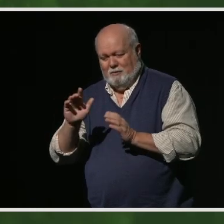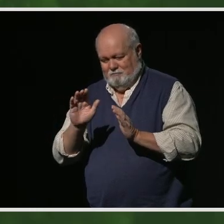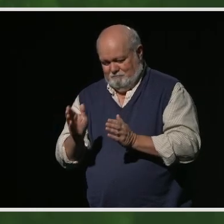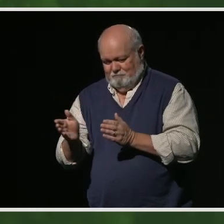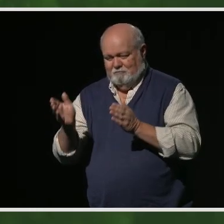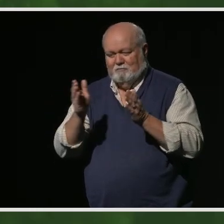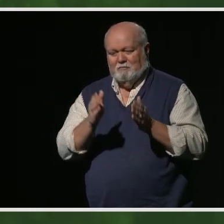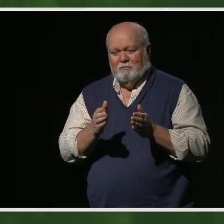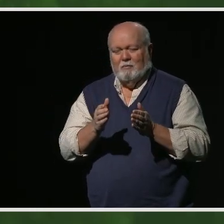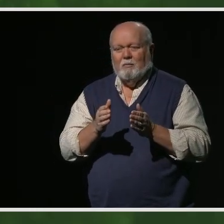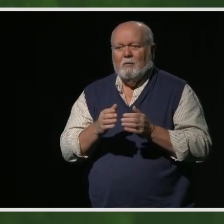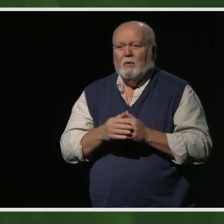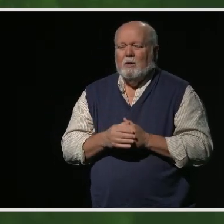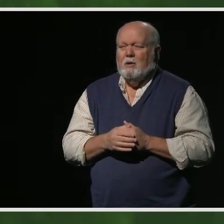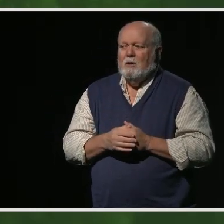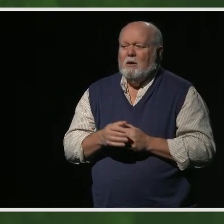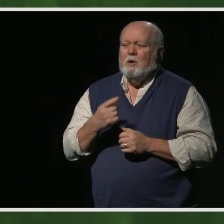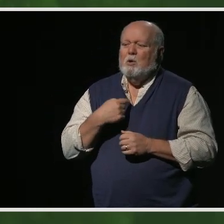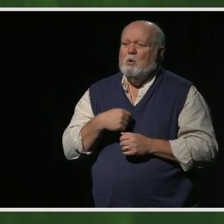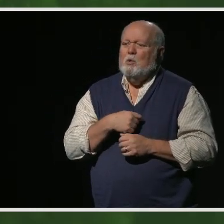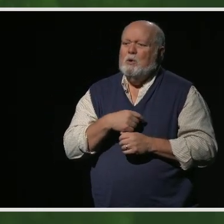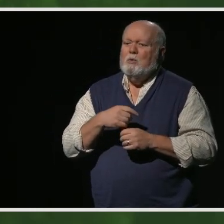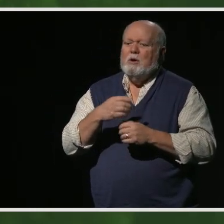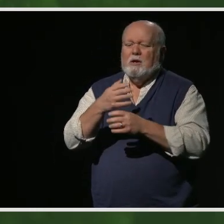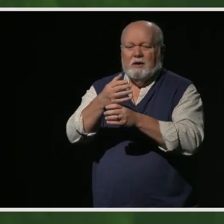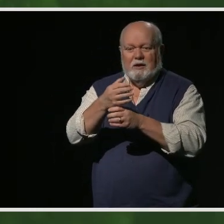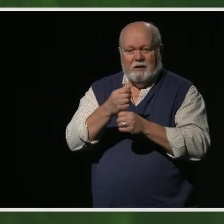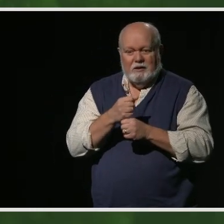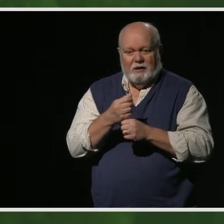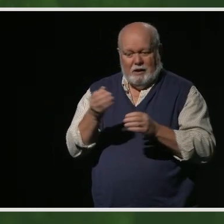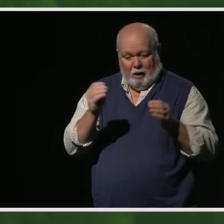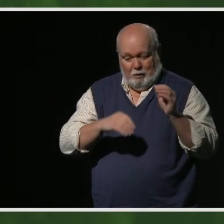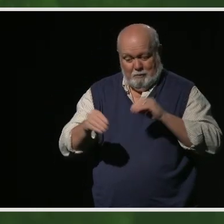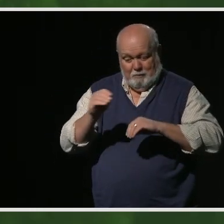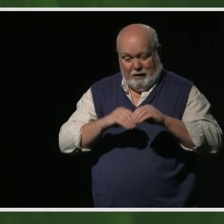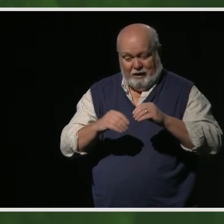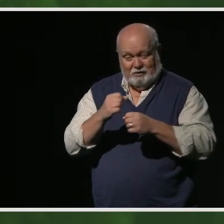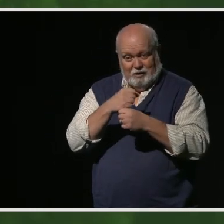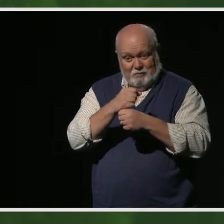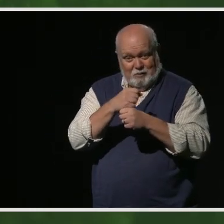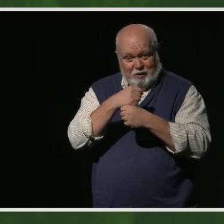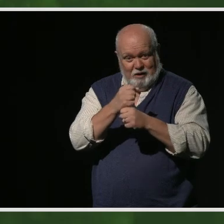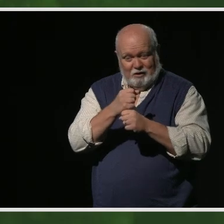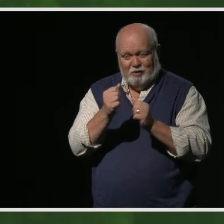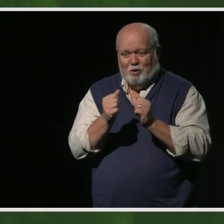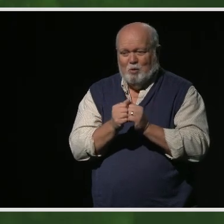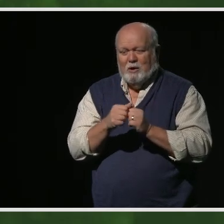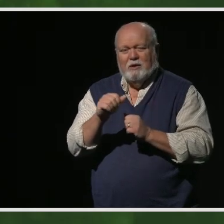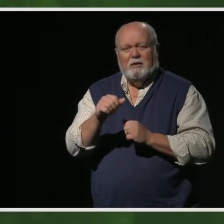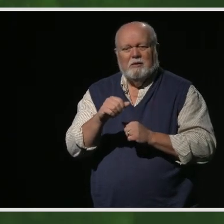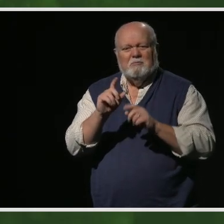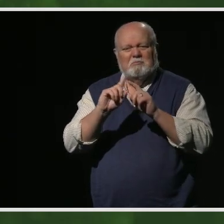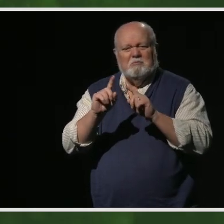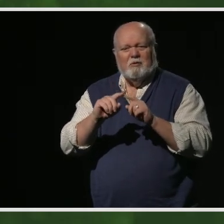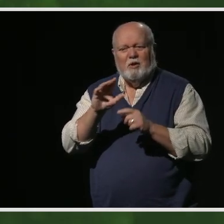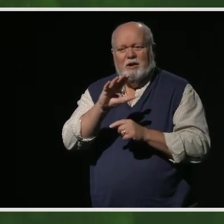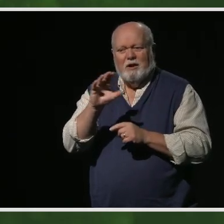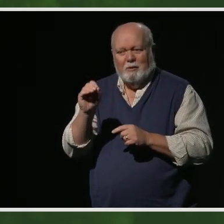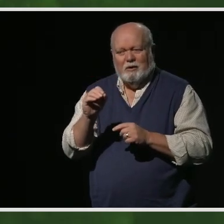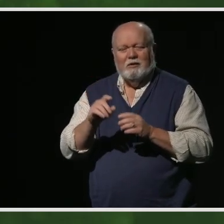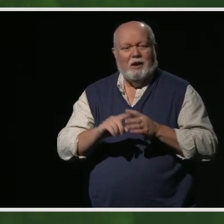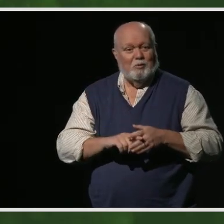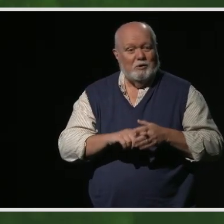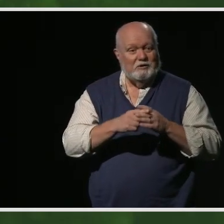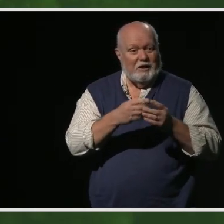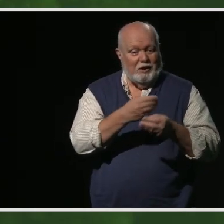Pure Functional Foods. We will secure our packaging production with Bison Bags. We will launch distribution